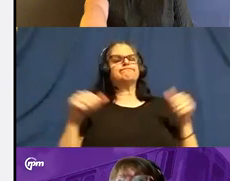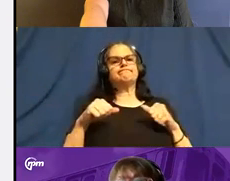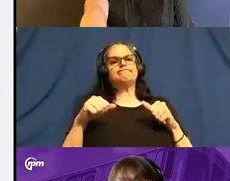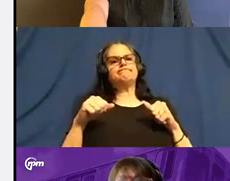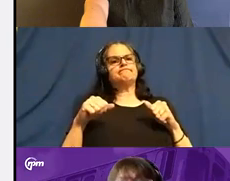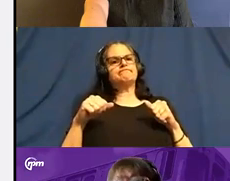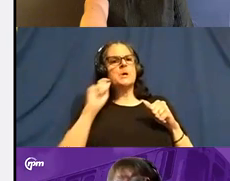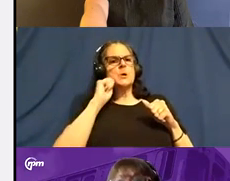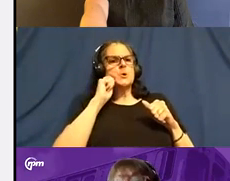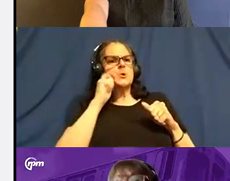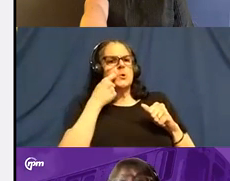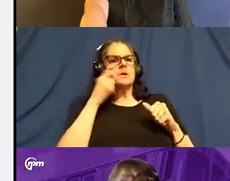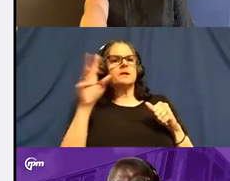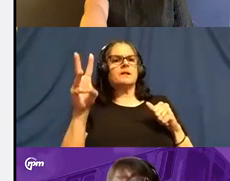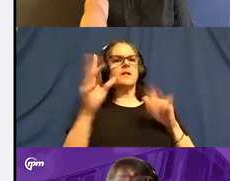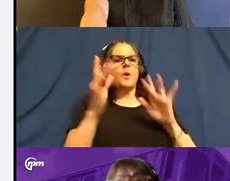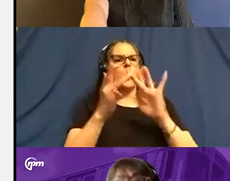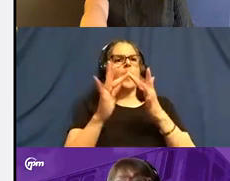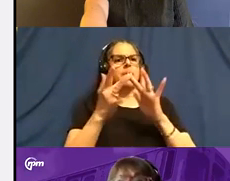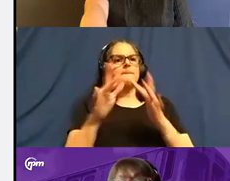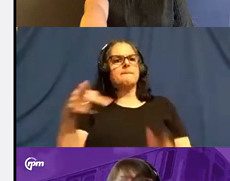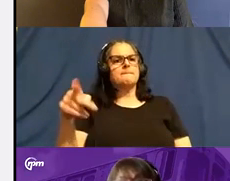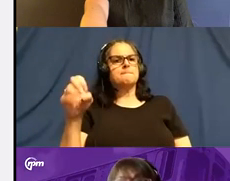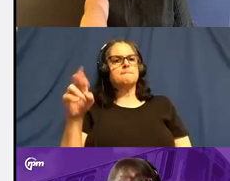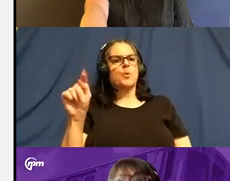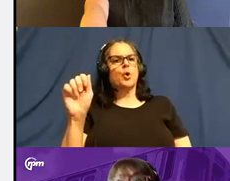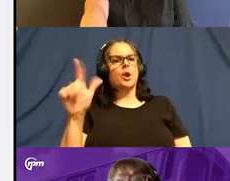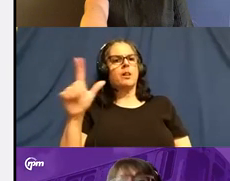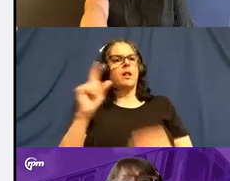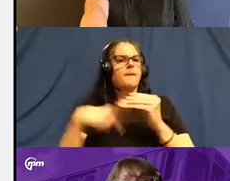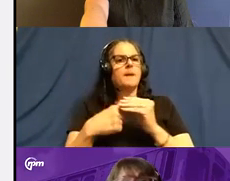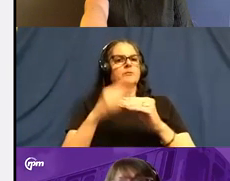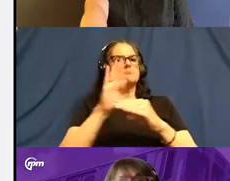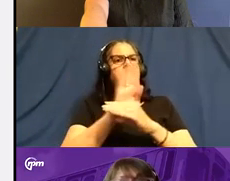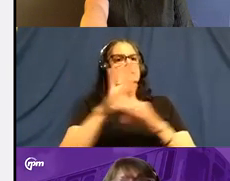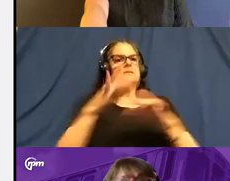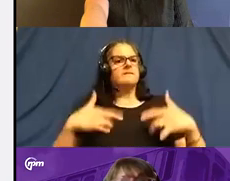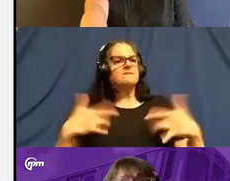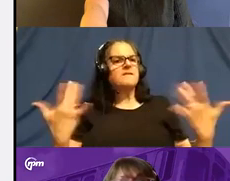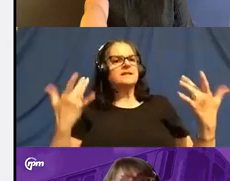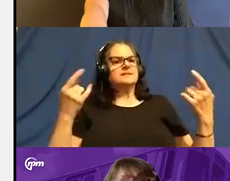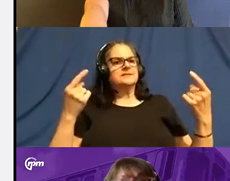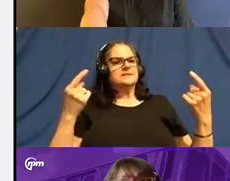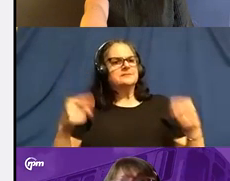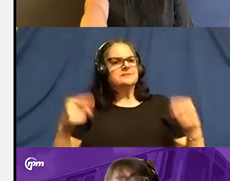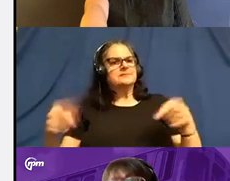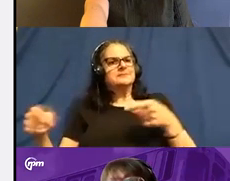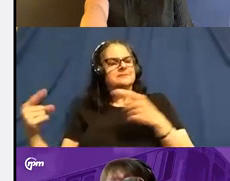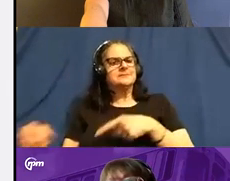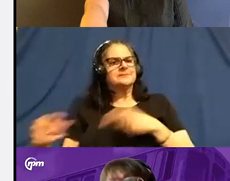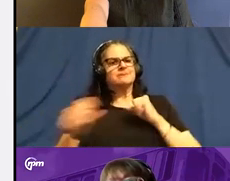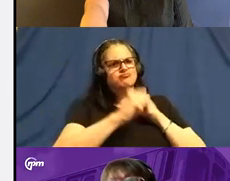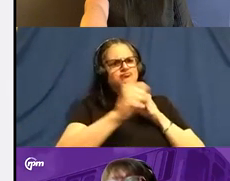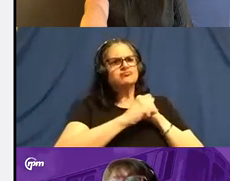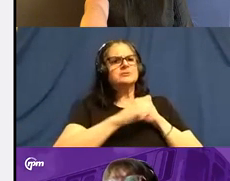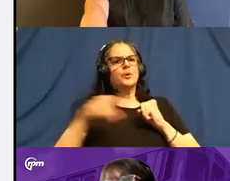is all about businesses, all about events in the communities to promote local. So we'll be looking